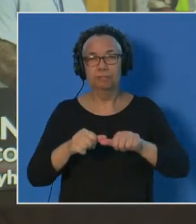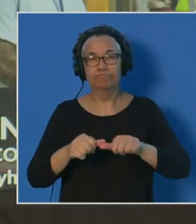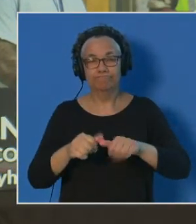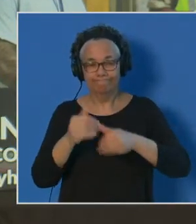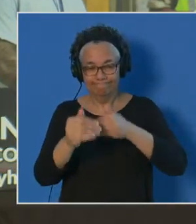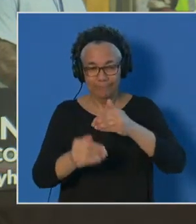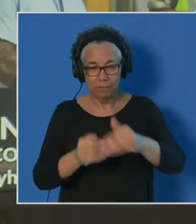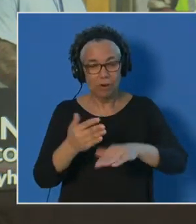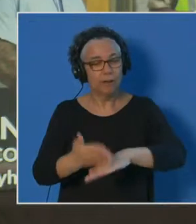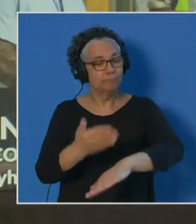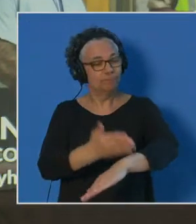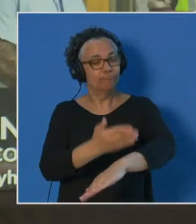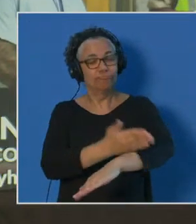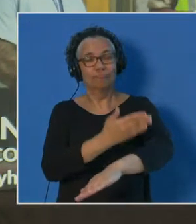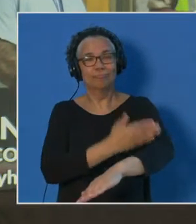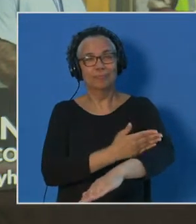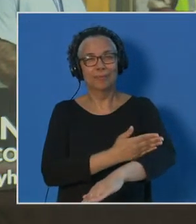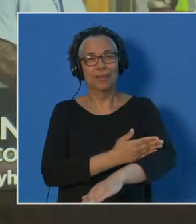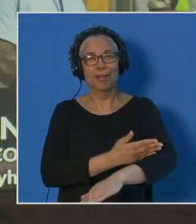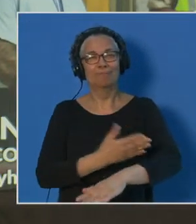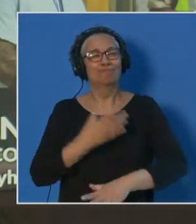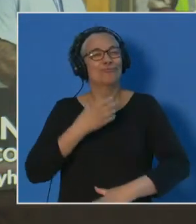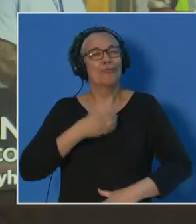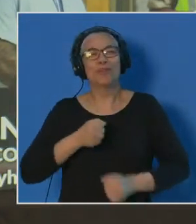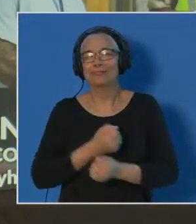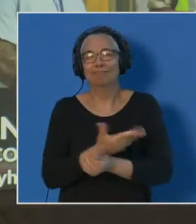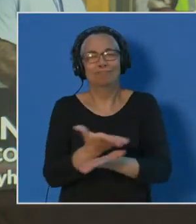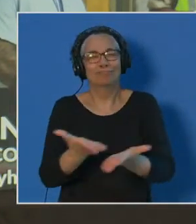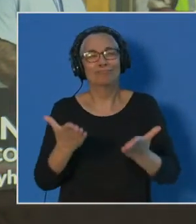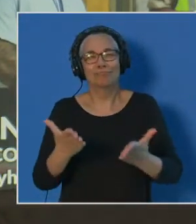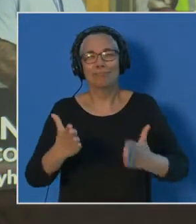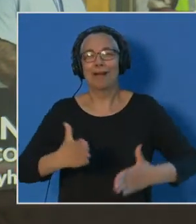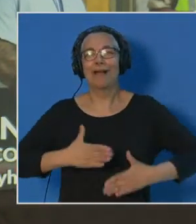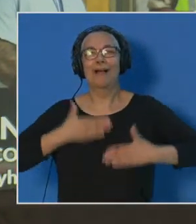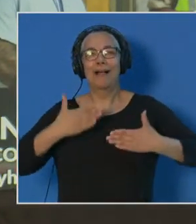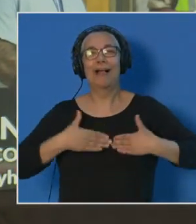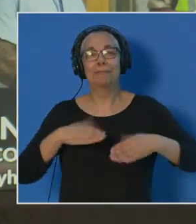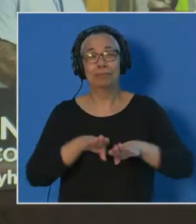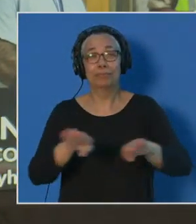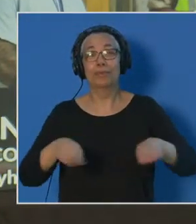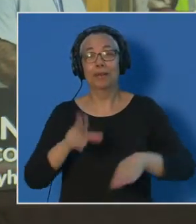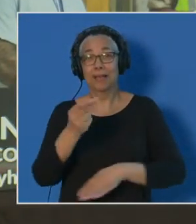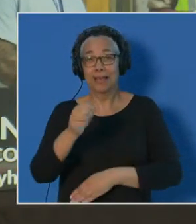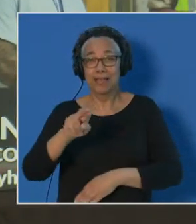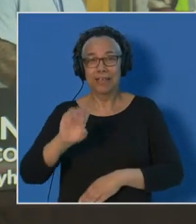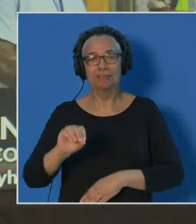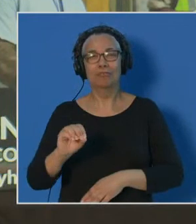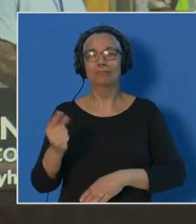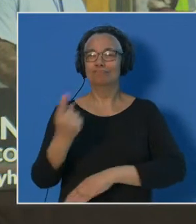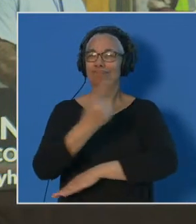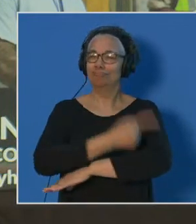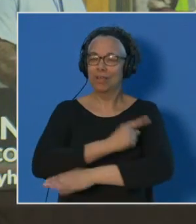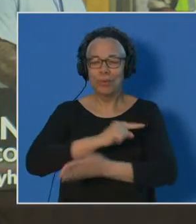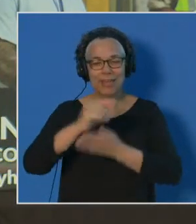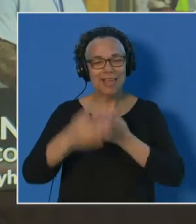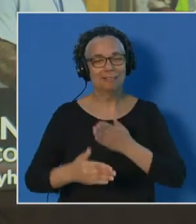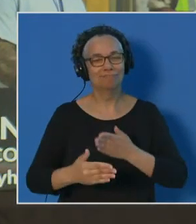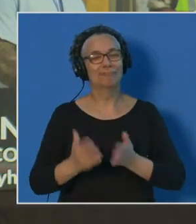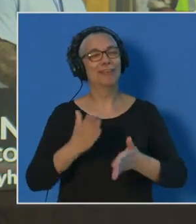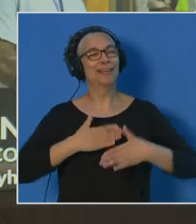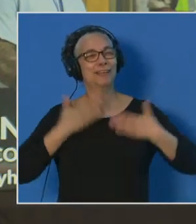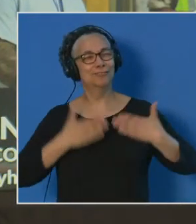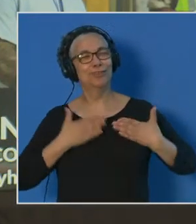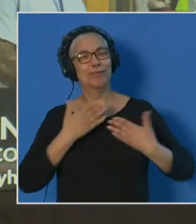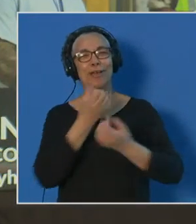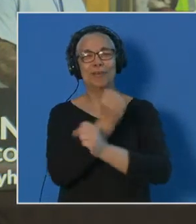we made thus far. I wish everyone a very happy Bermuda Heroes Day weekend. Enjoy, stay safe,